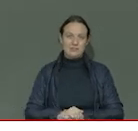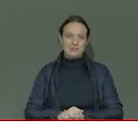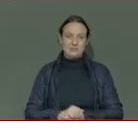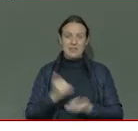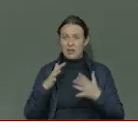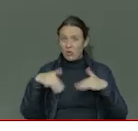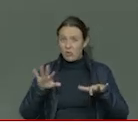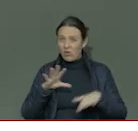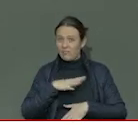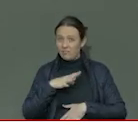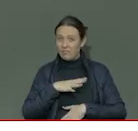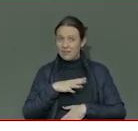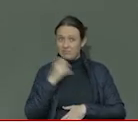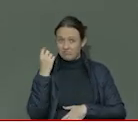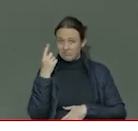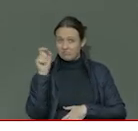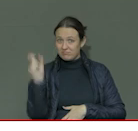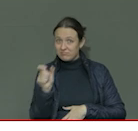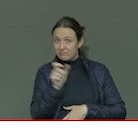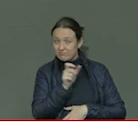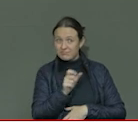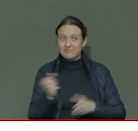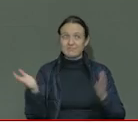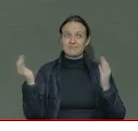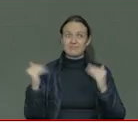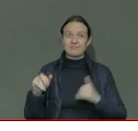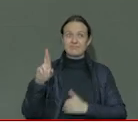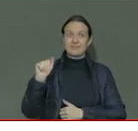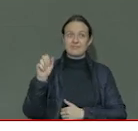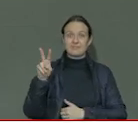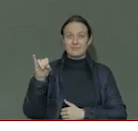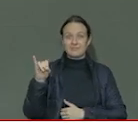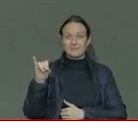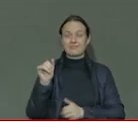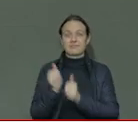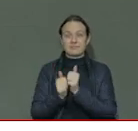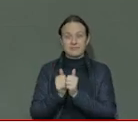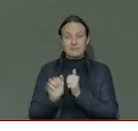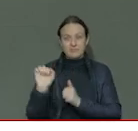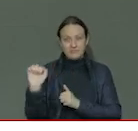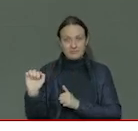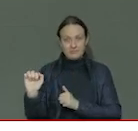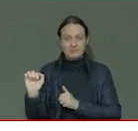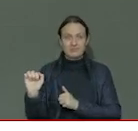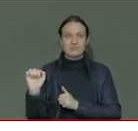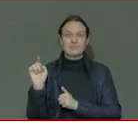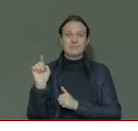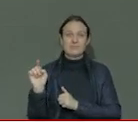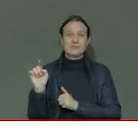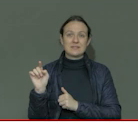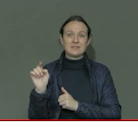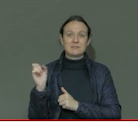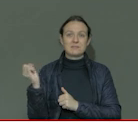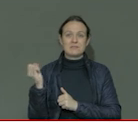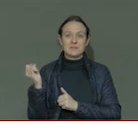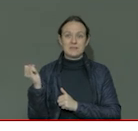with all these characters? Okay, let's continue. Ravi is Pi's older brother, and he is the captain of